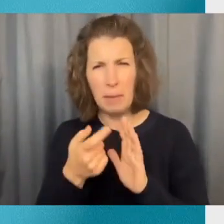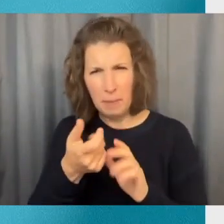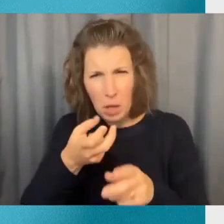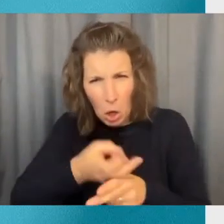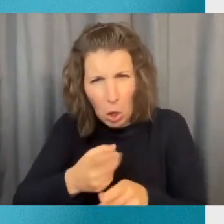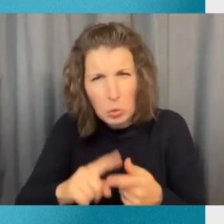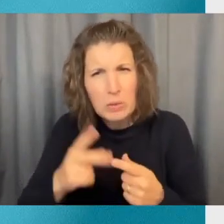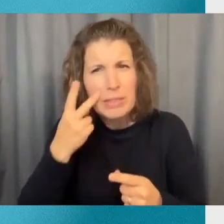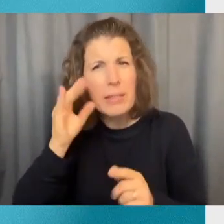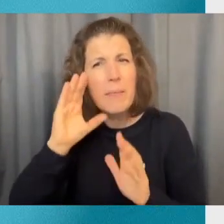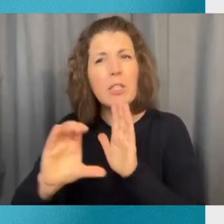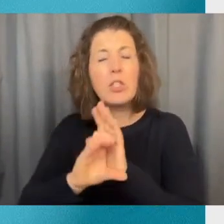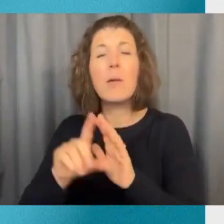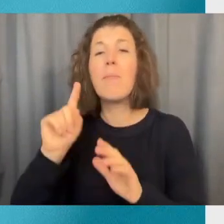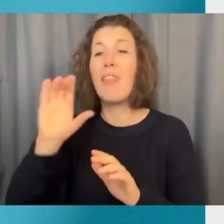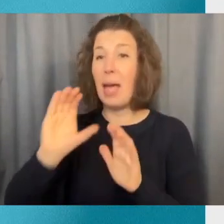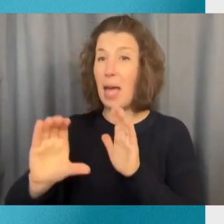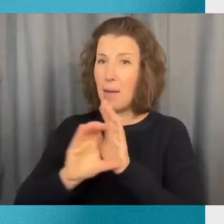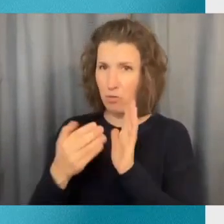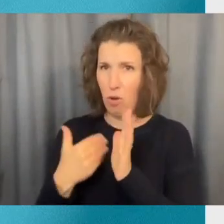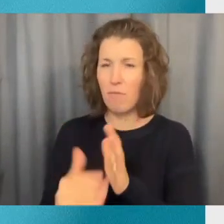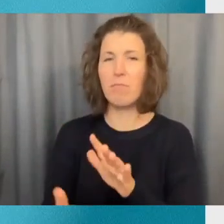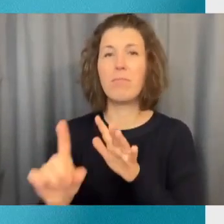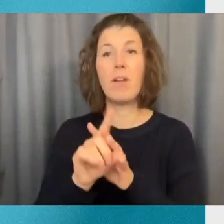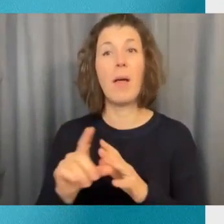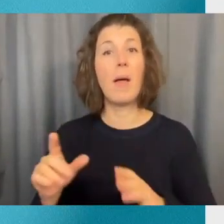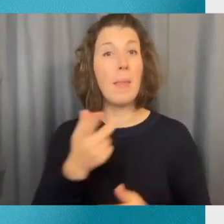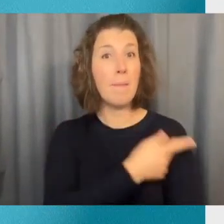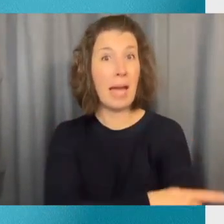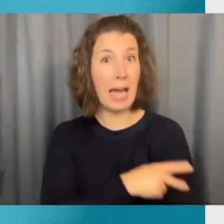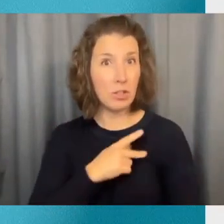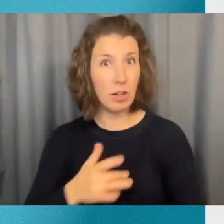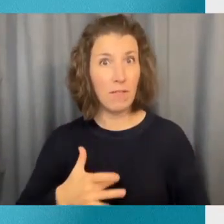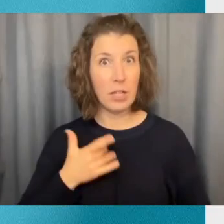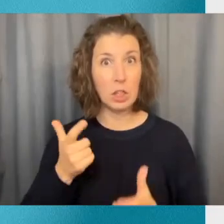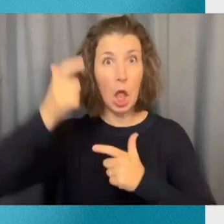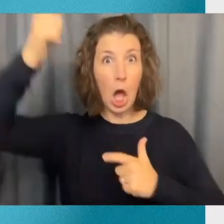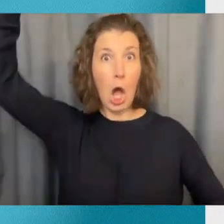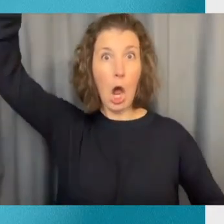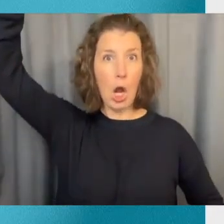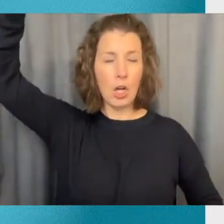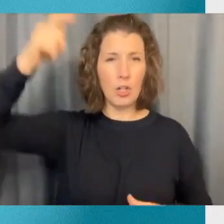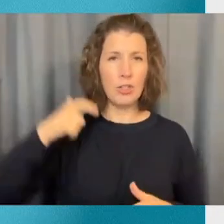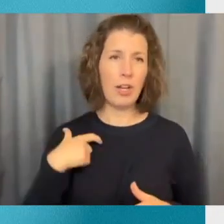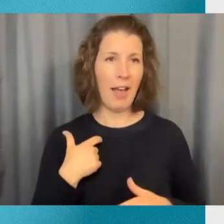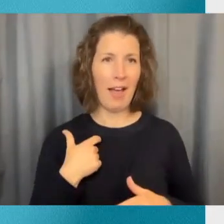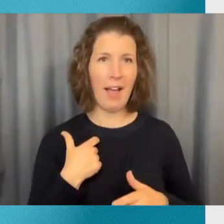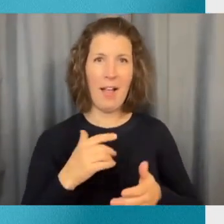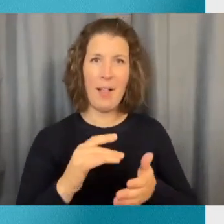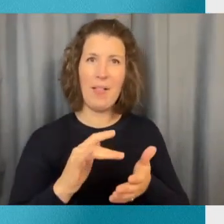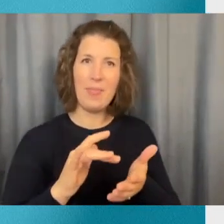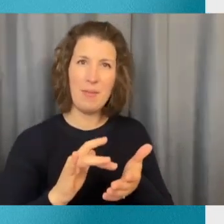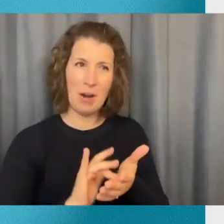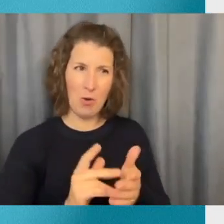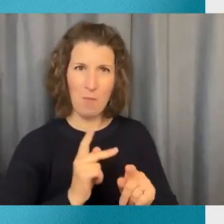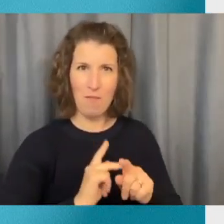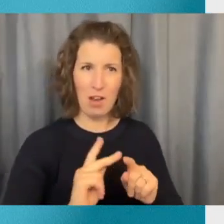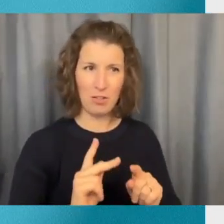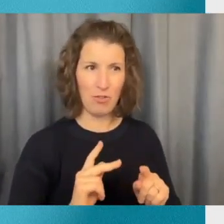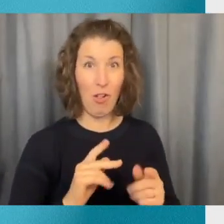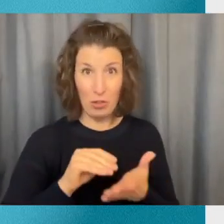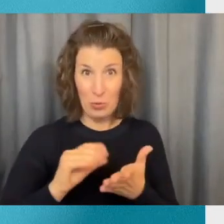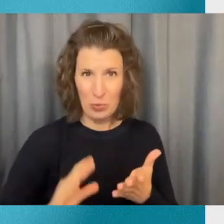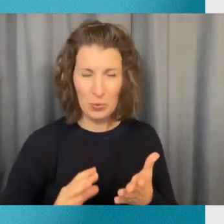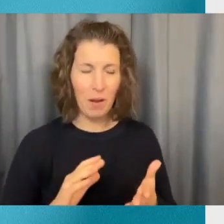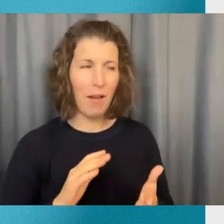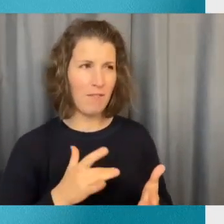this kind of image comes up a lot where the patient feels very large and the provider feels very small, and they feel like they want to be able to be